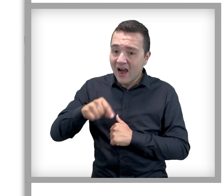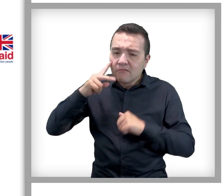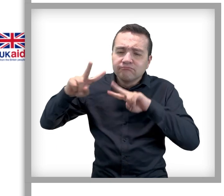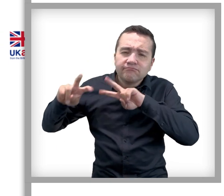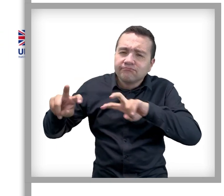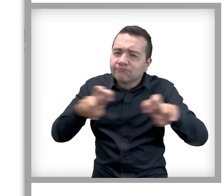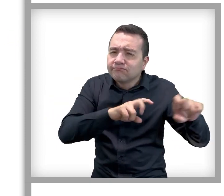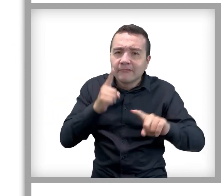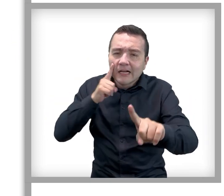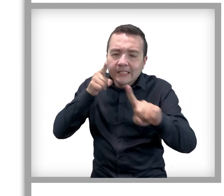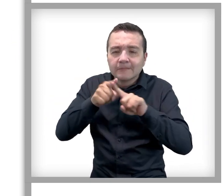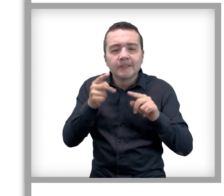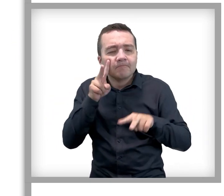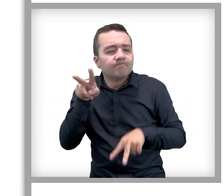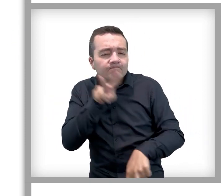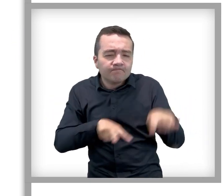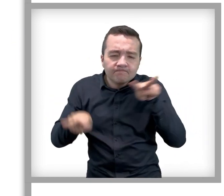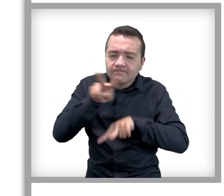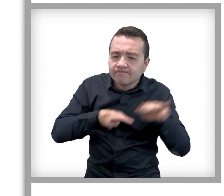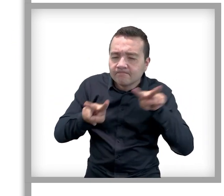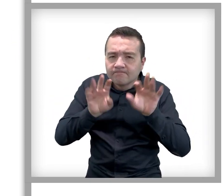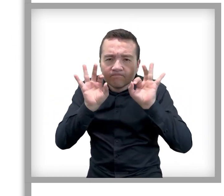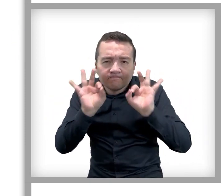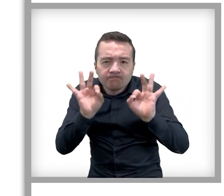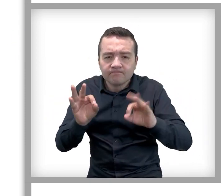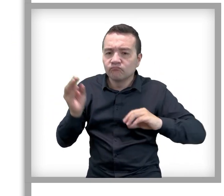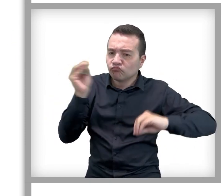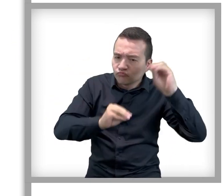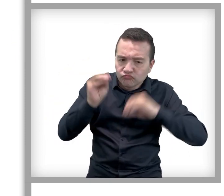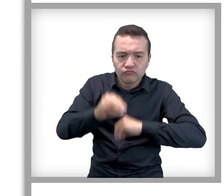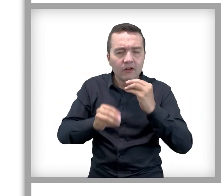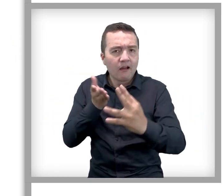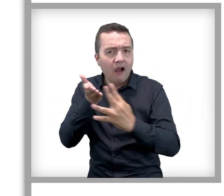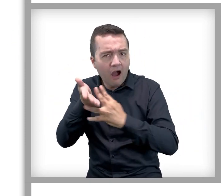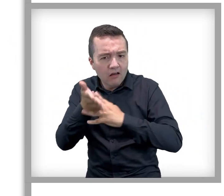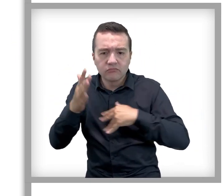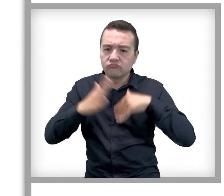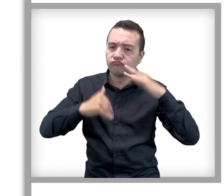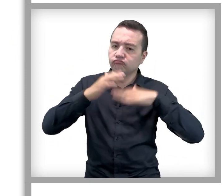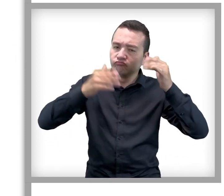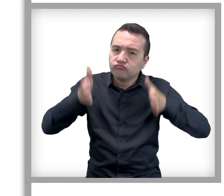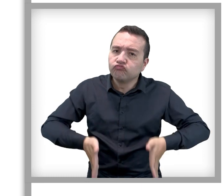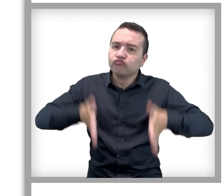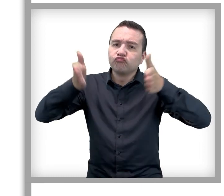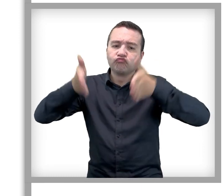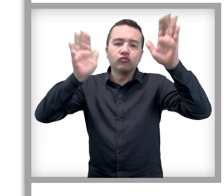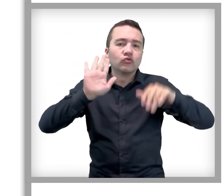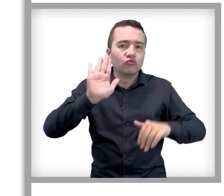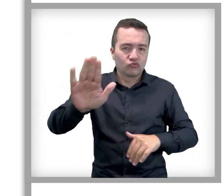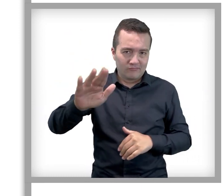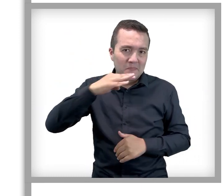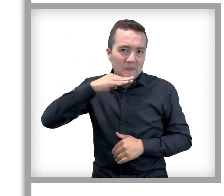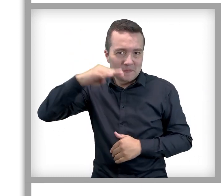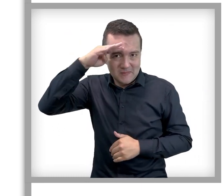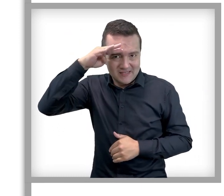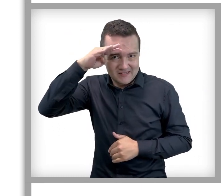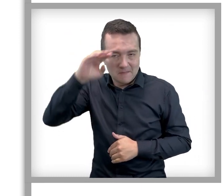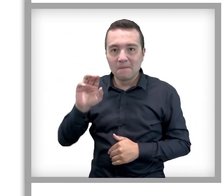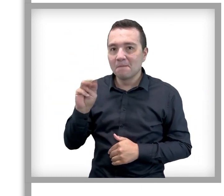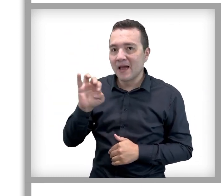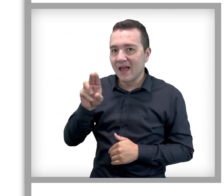the state of inclusive design and accessibility of the built environment in Medellín, Colombia. The research was carried out